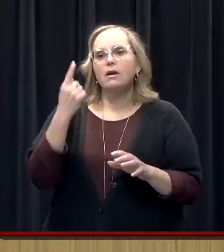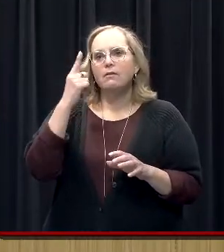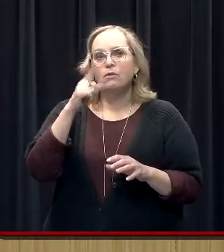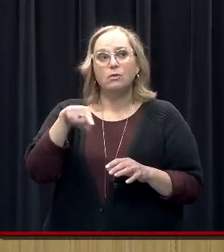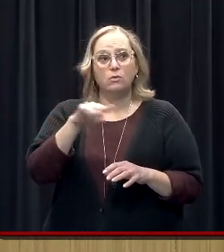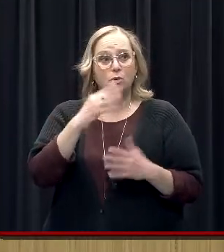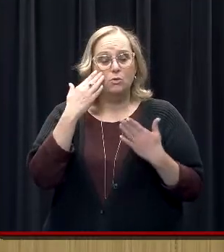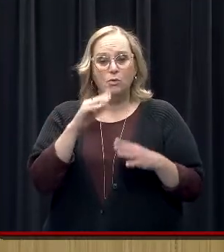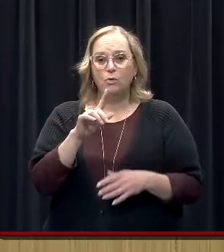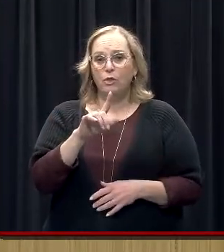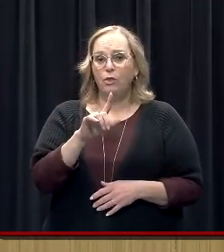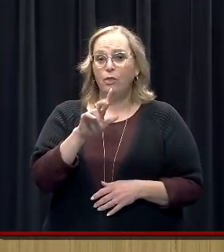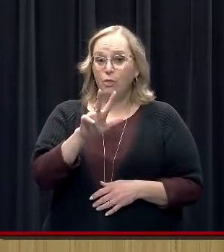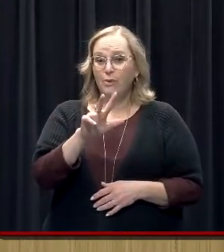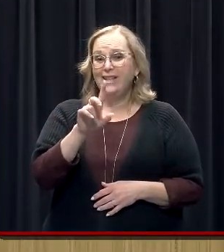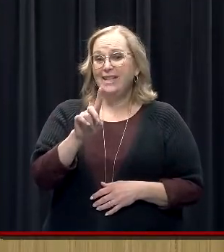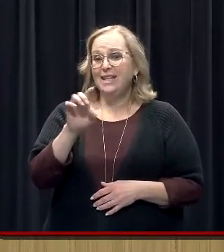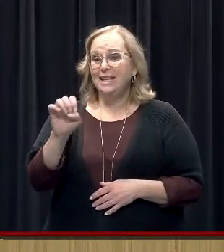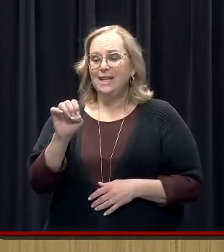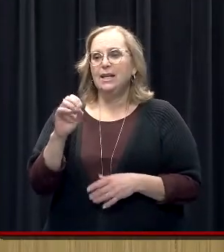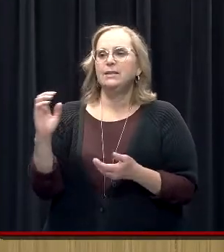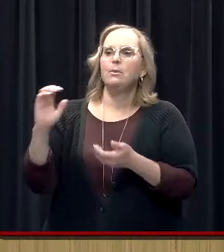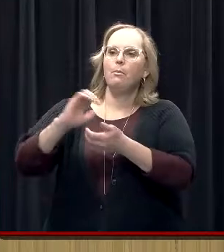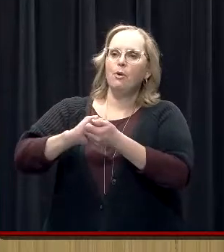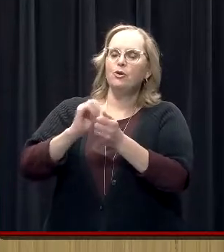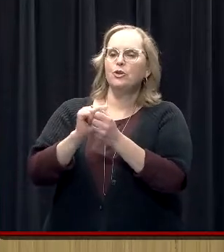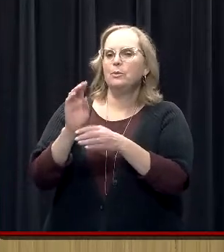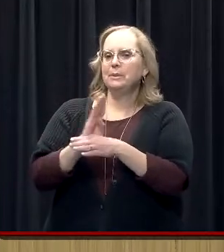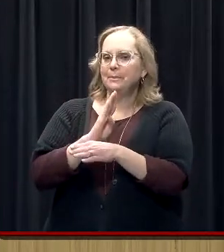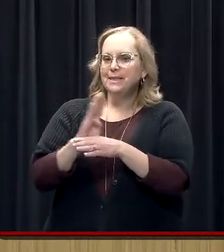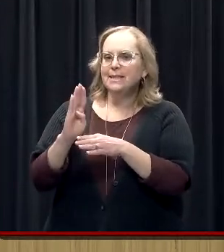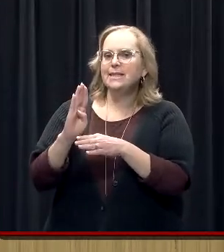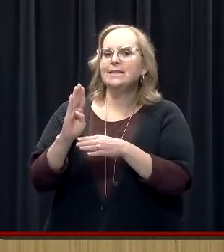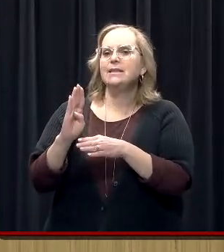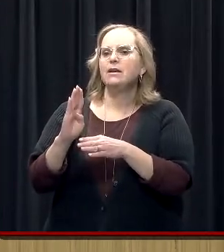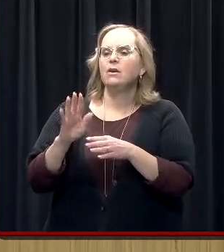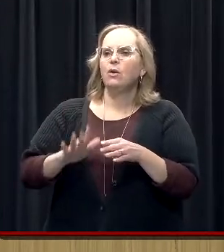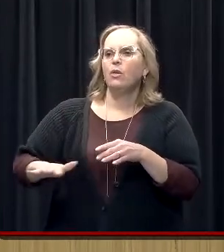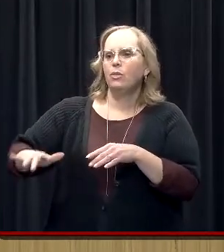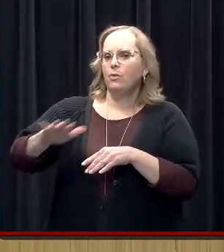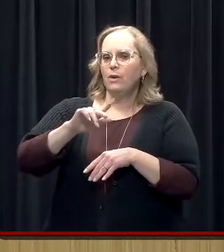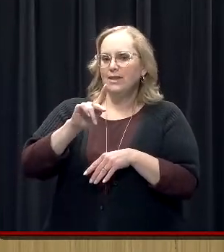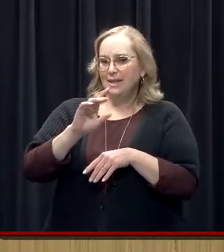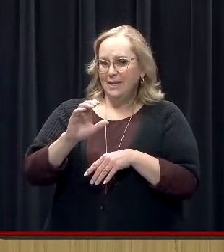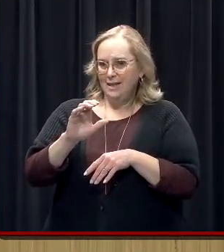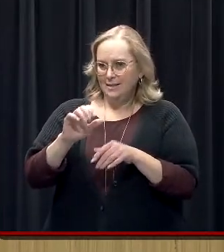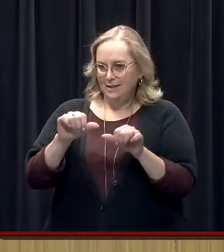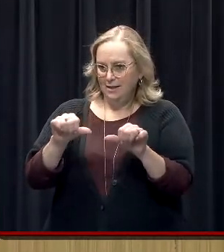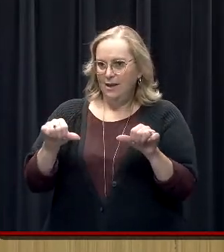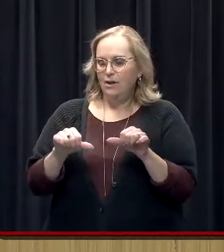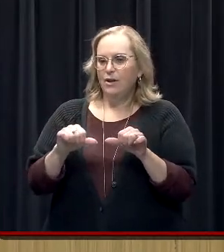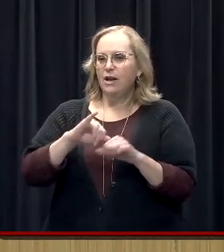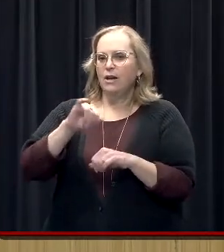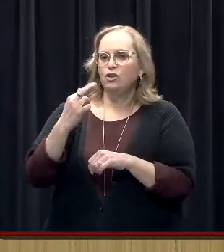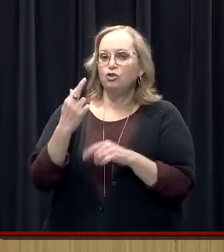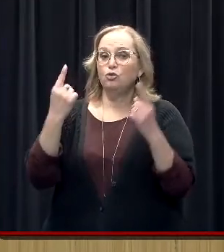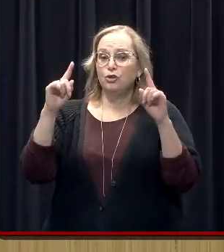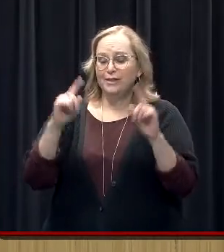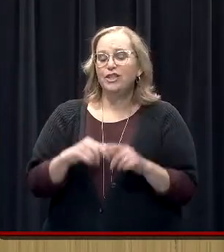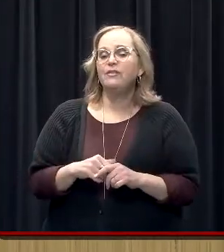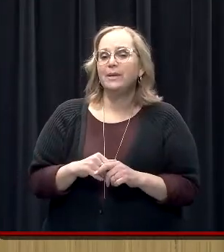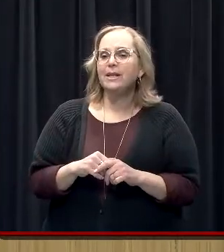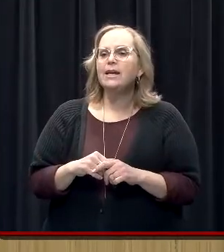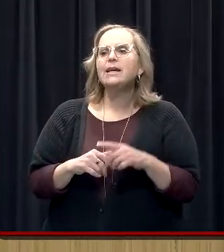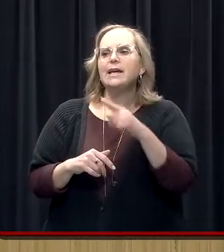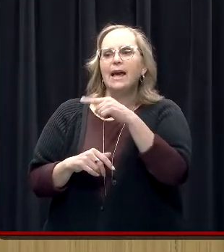is a partnership with business throughout the Kansas City area and Junior Achievement that teach